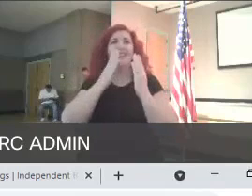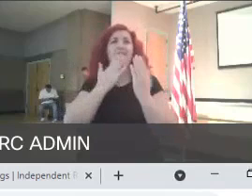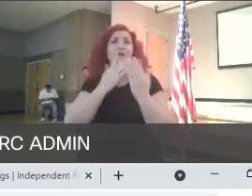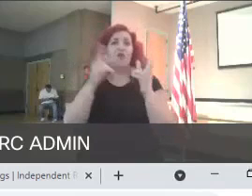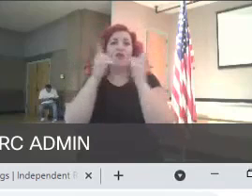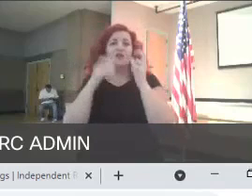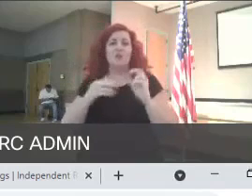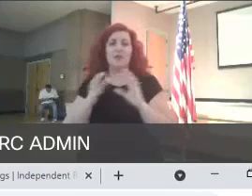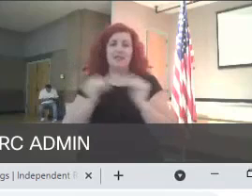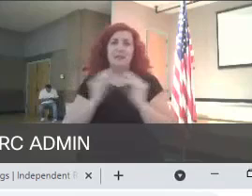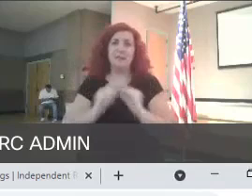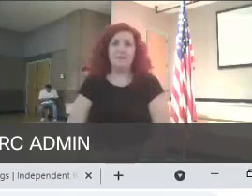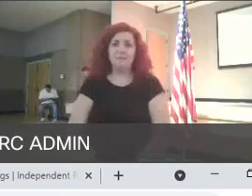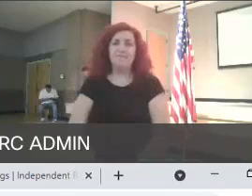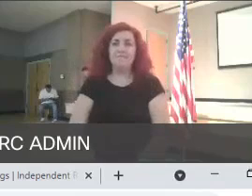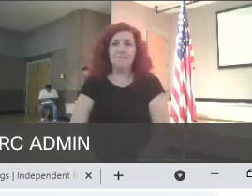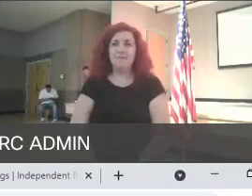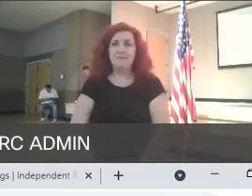statement.